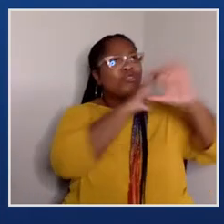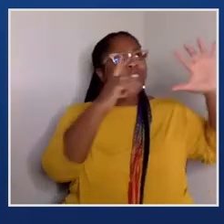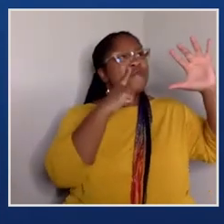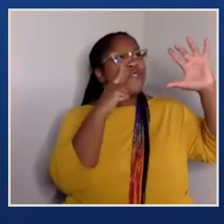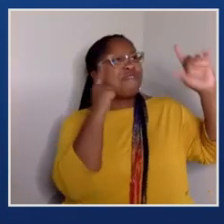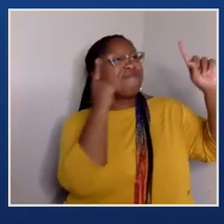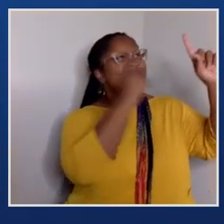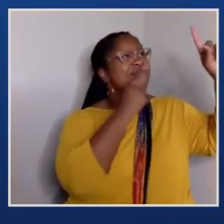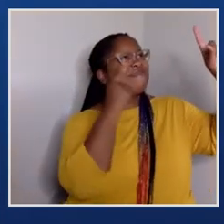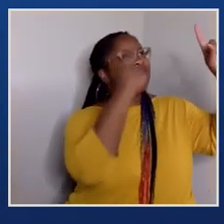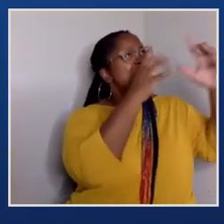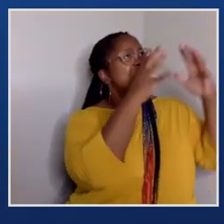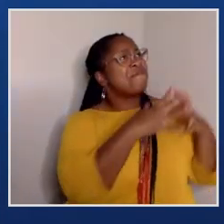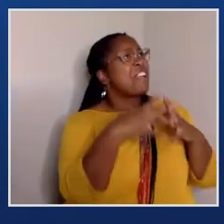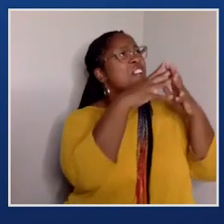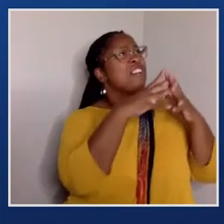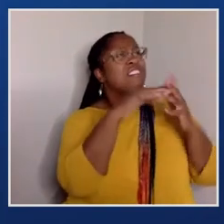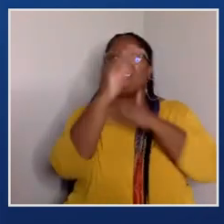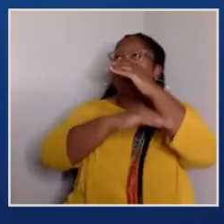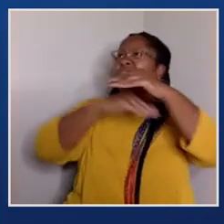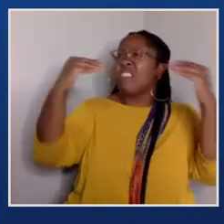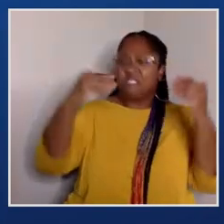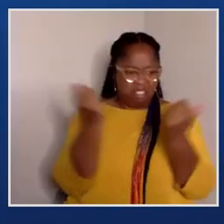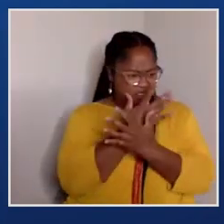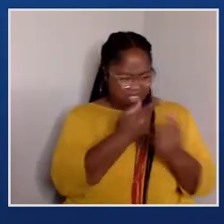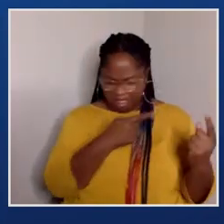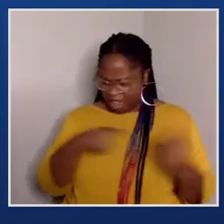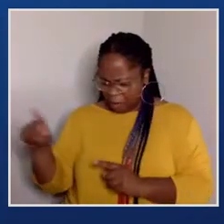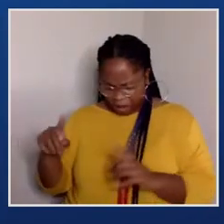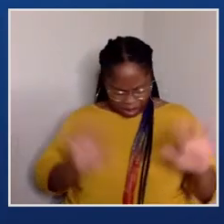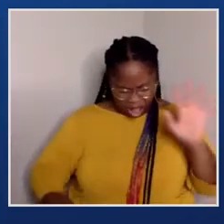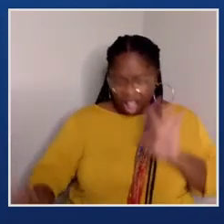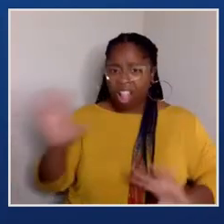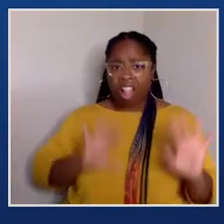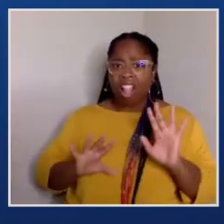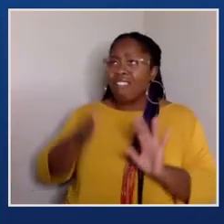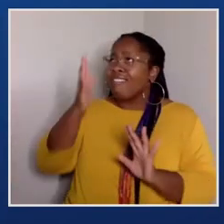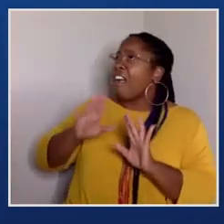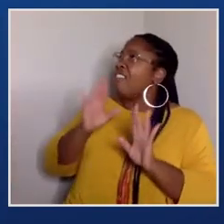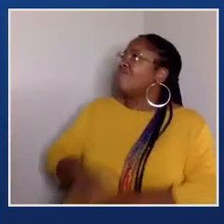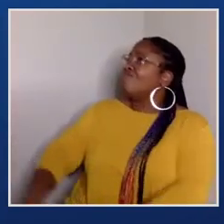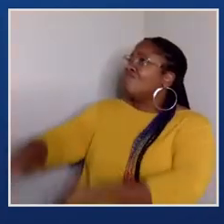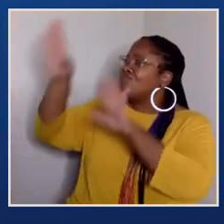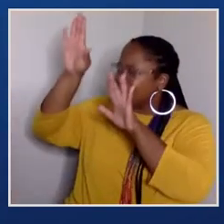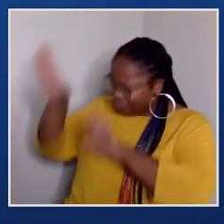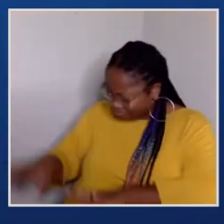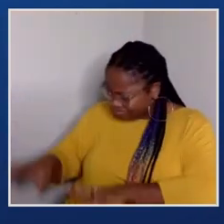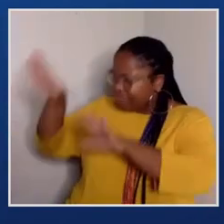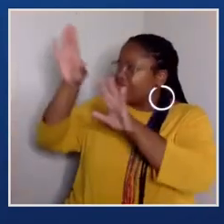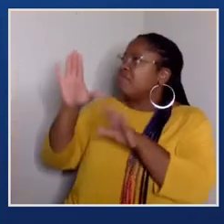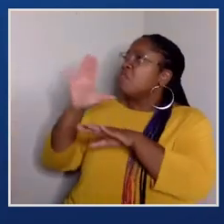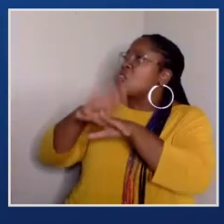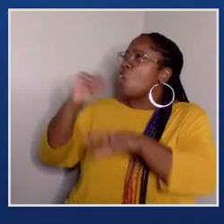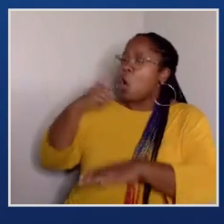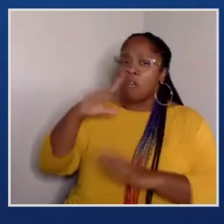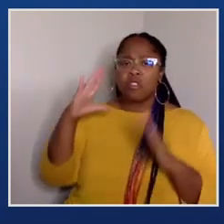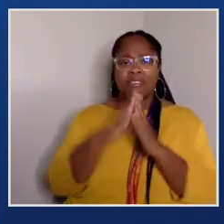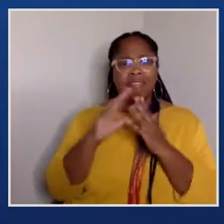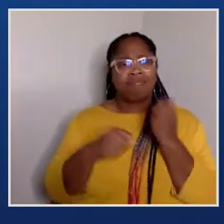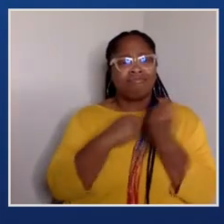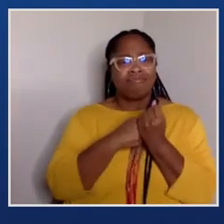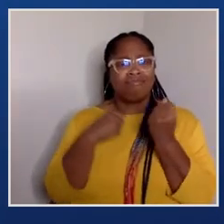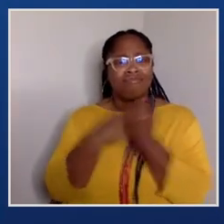star, life in a heaven. When it all goes down, that's down the drain. Give it to the most high, he devoured pain. Hard for a rapper to say these things, spray these things. Never